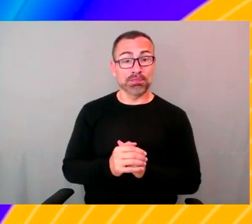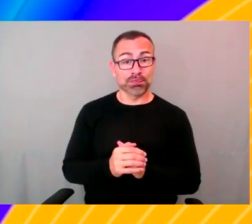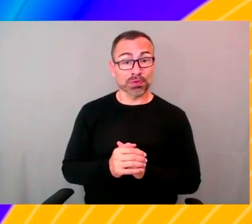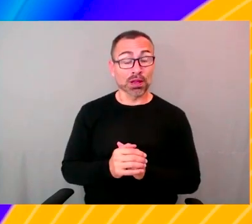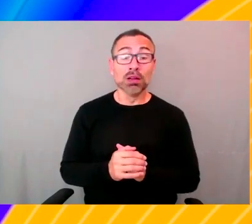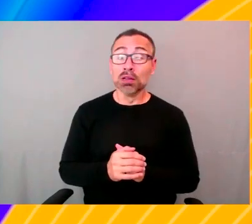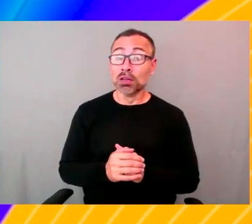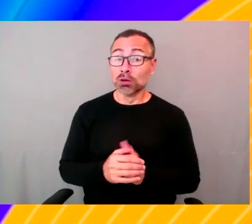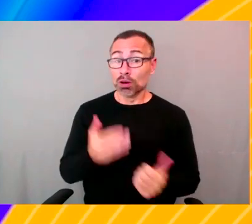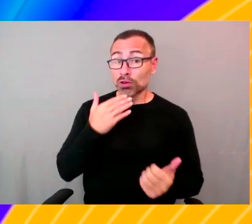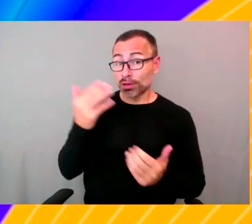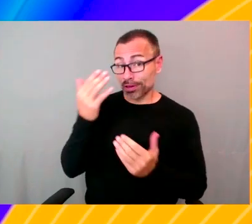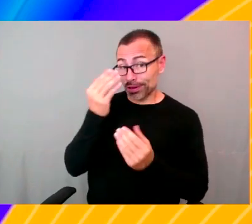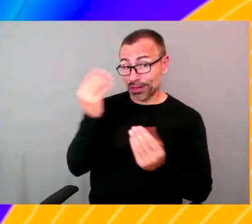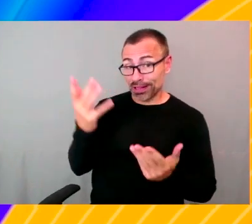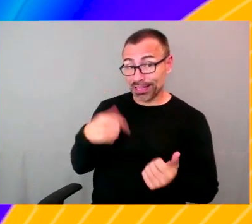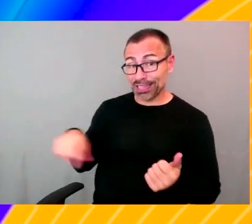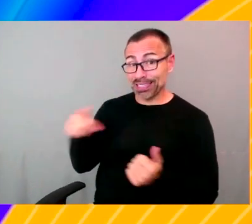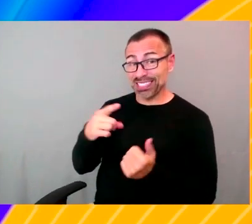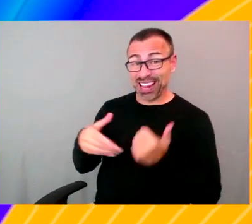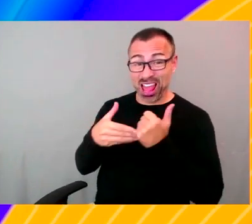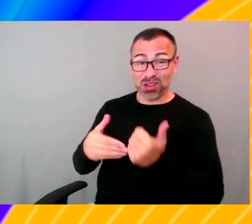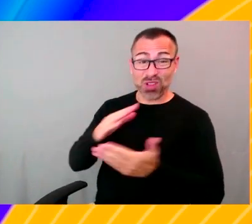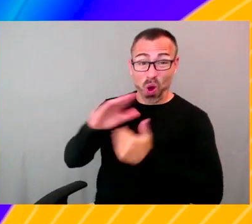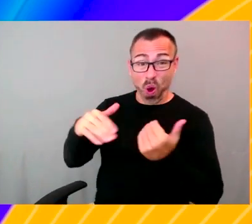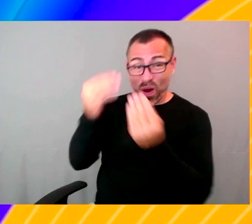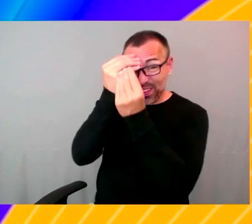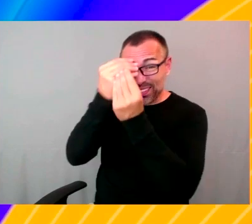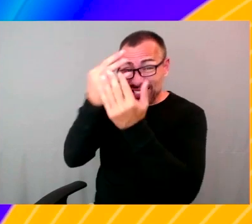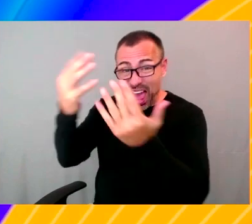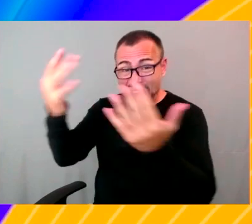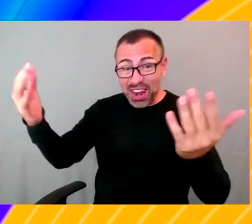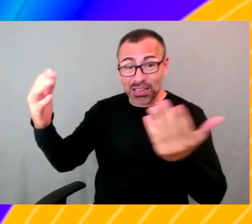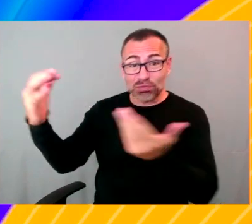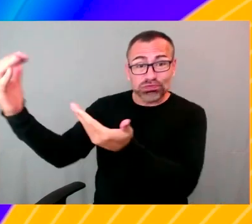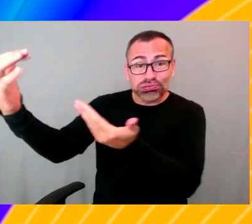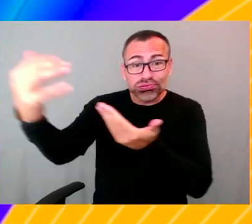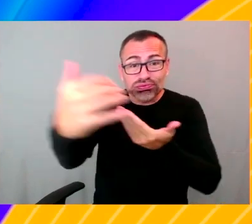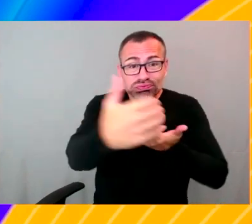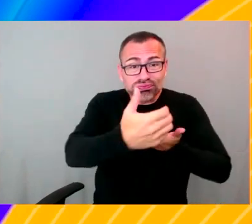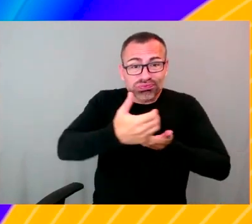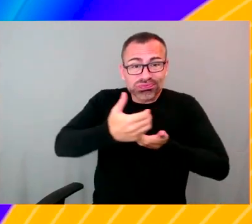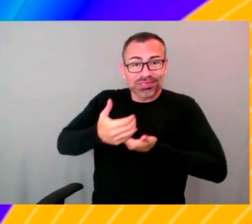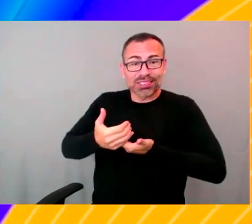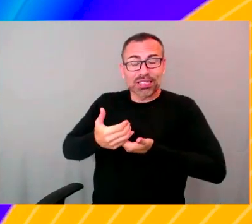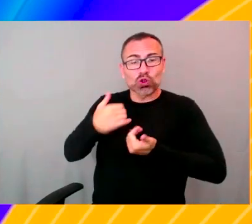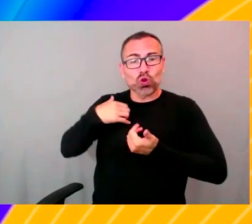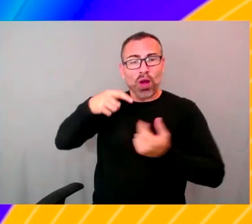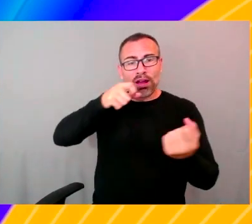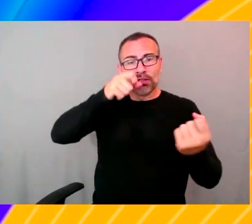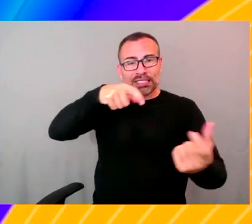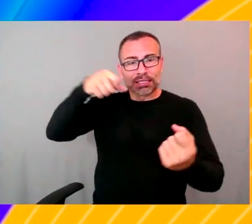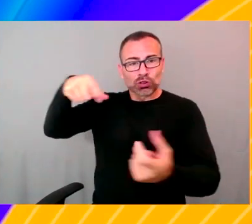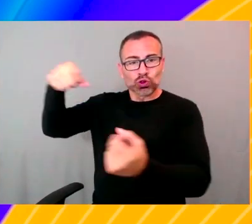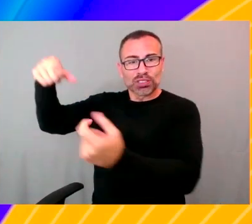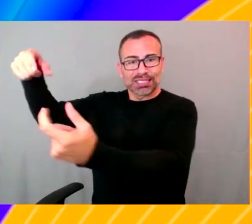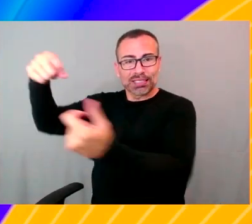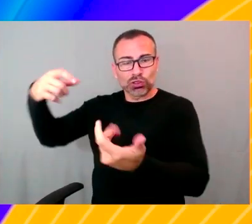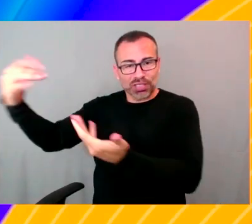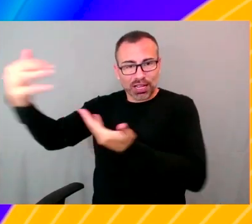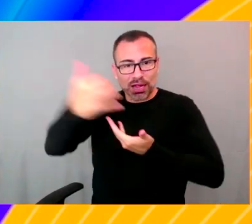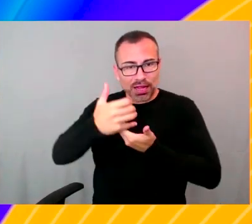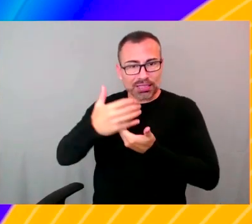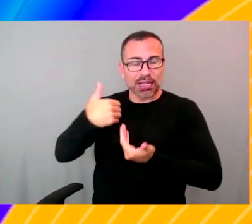sensors, from your IoT gateway. You have now one place where the data gets processed easily, and it helps you predict, looking at the